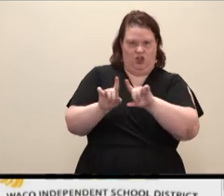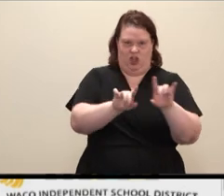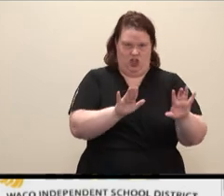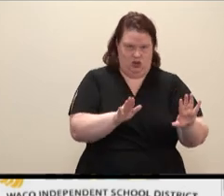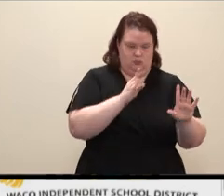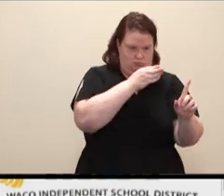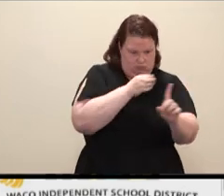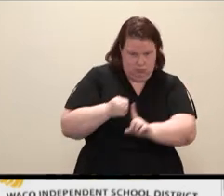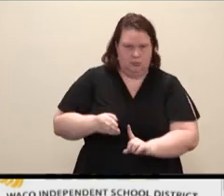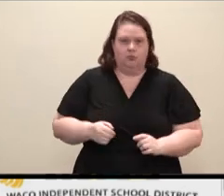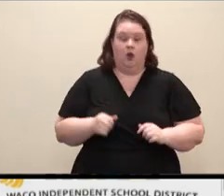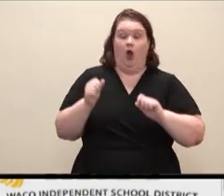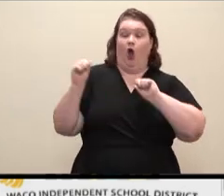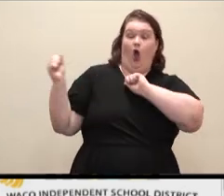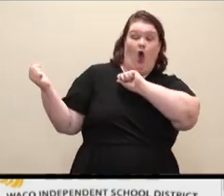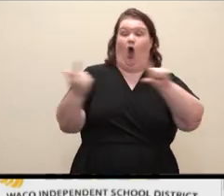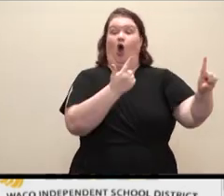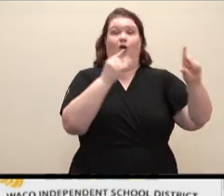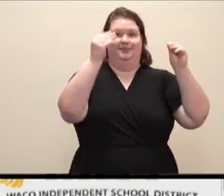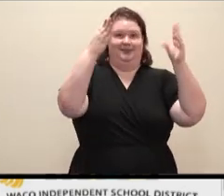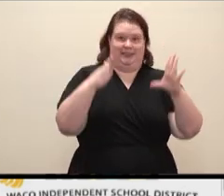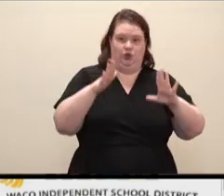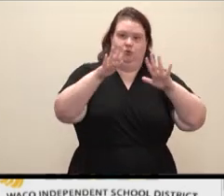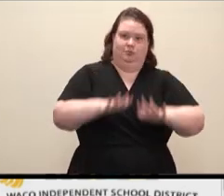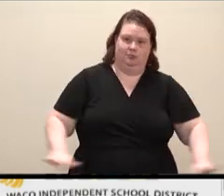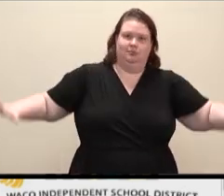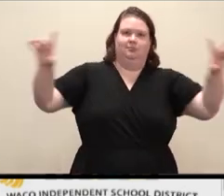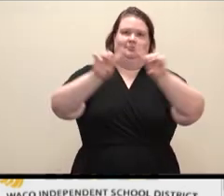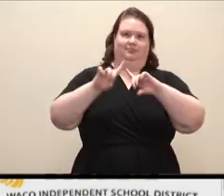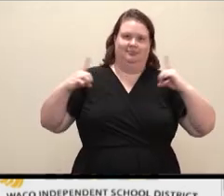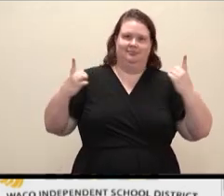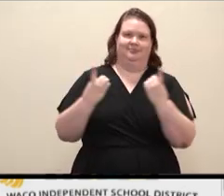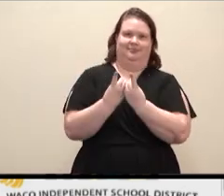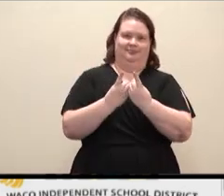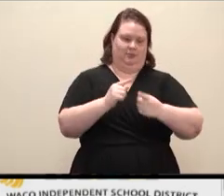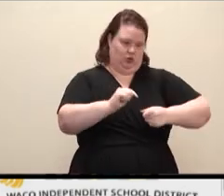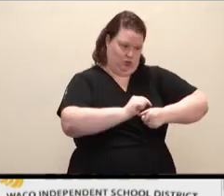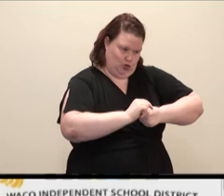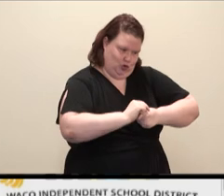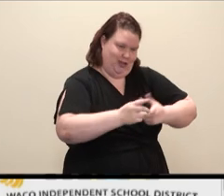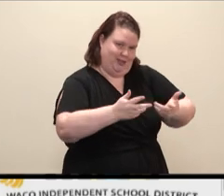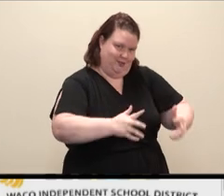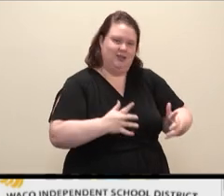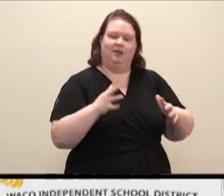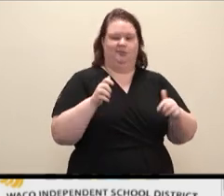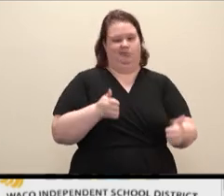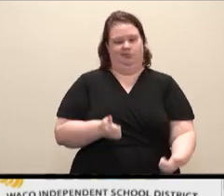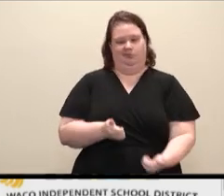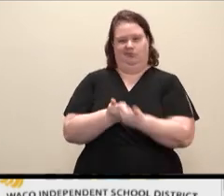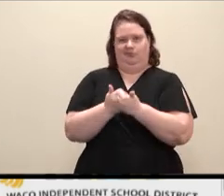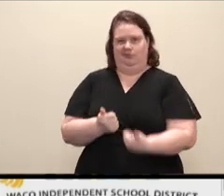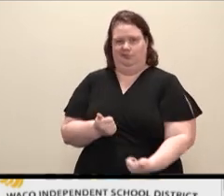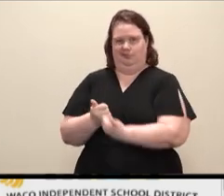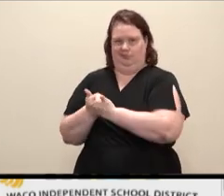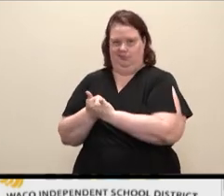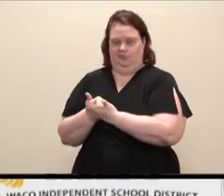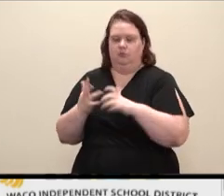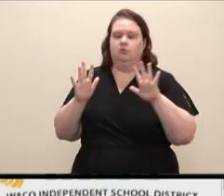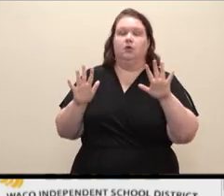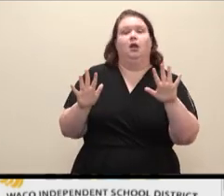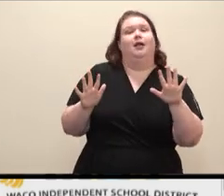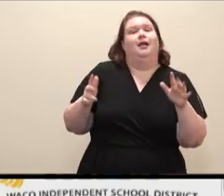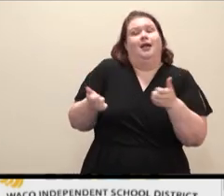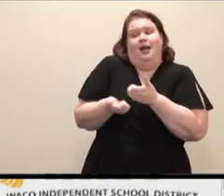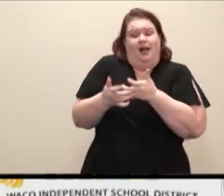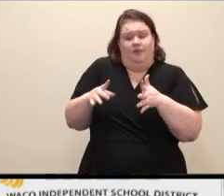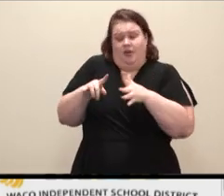that. But as we know, we've had challenges. And so all of the things that, you know, that we've implemented, which I'm very proud of as